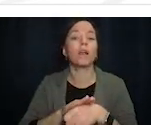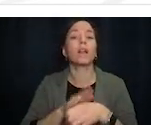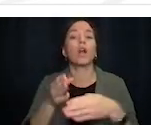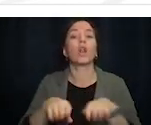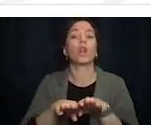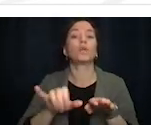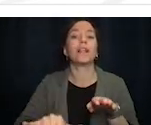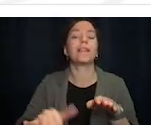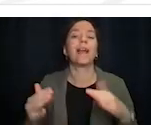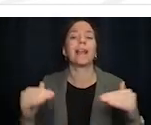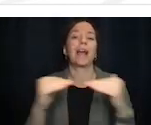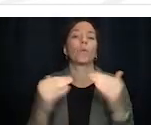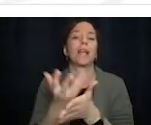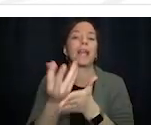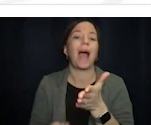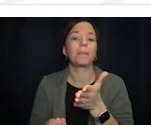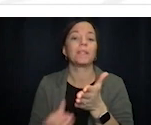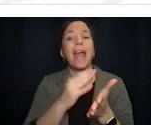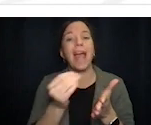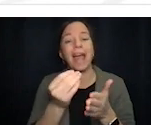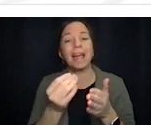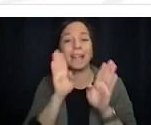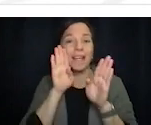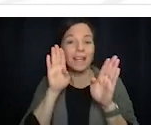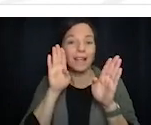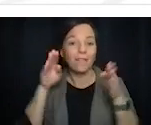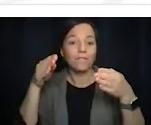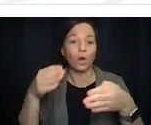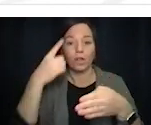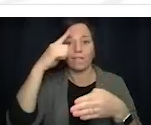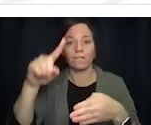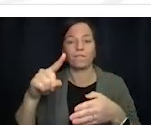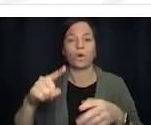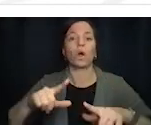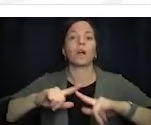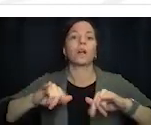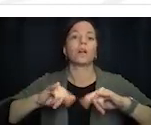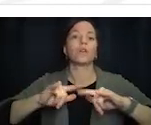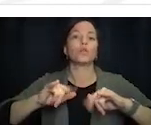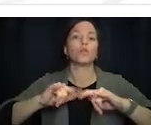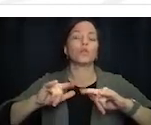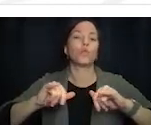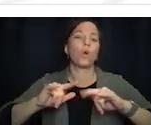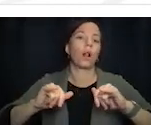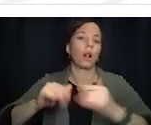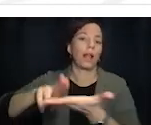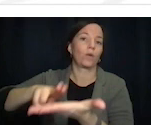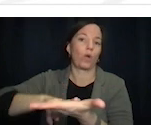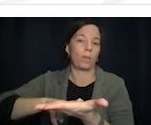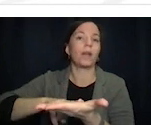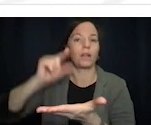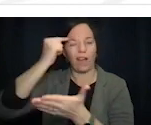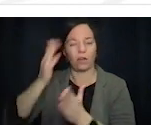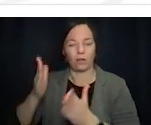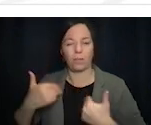gaps. We will increase our focus on dual enrollment. There's a strong focus on dual enrollment in the governor's plan, which, again, towards the thought